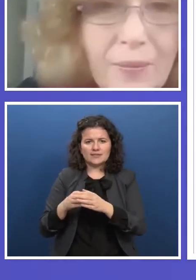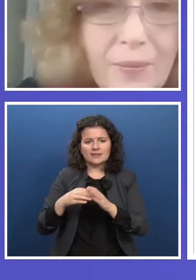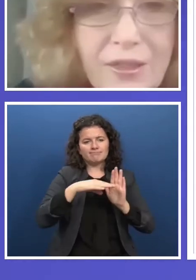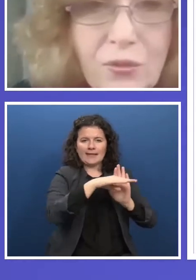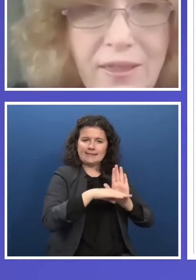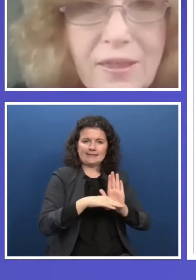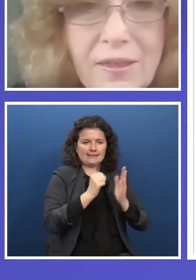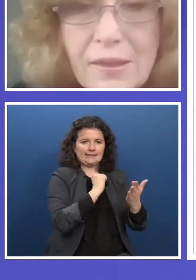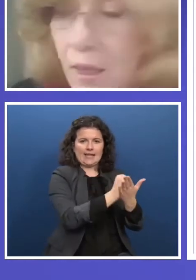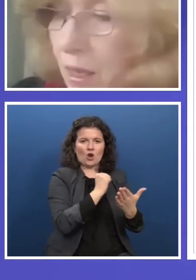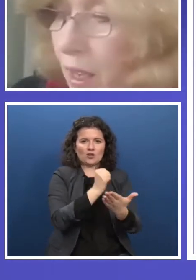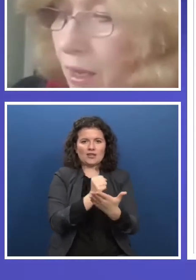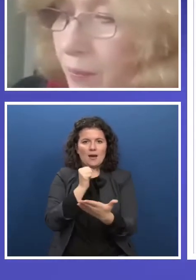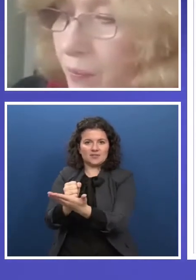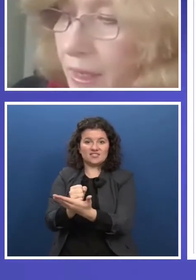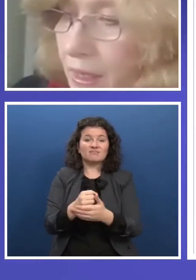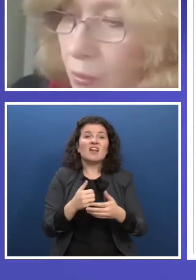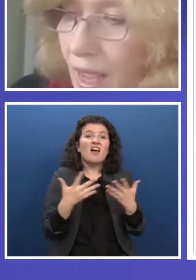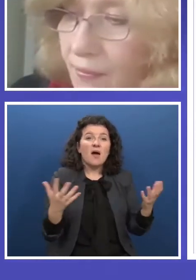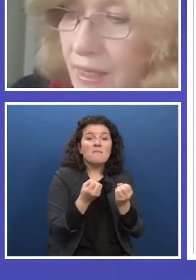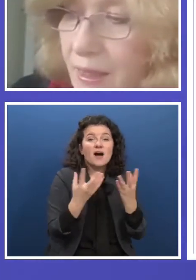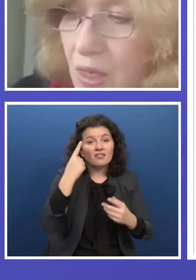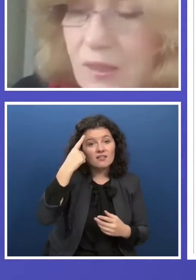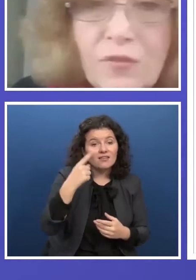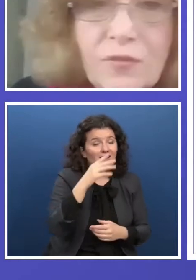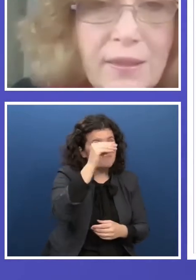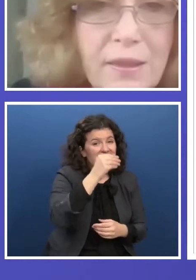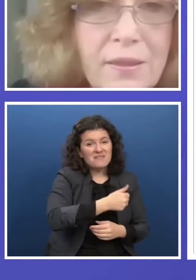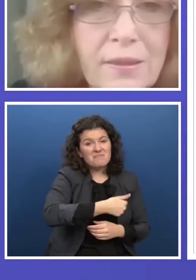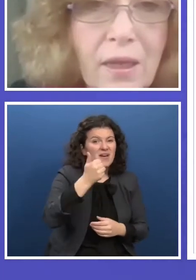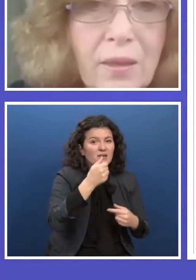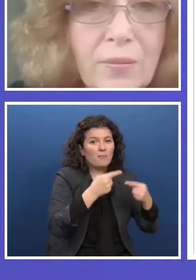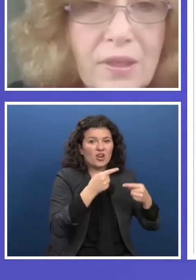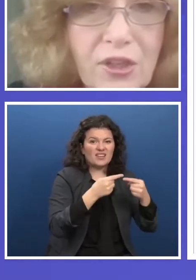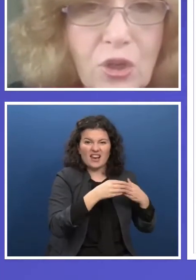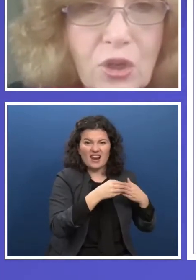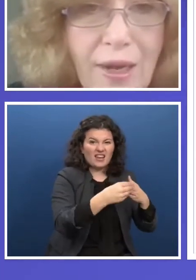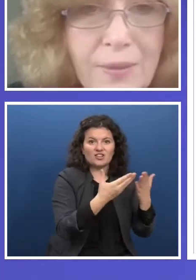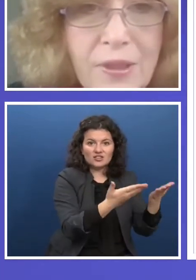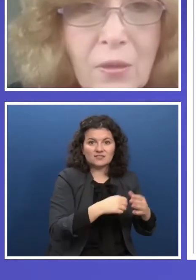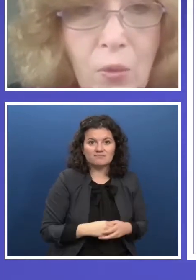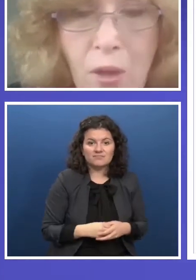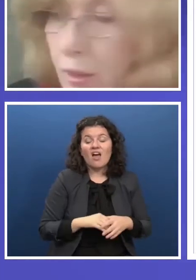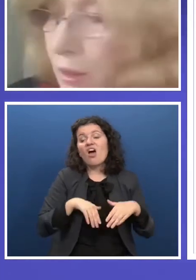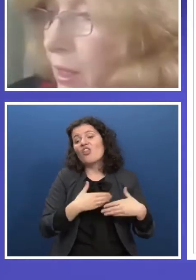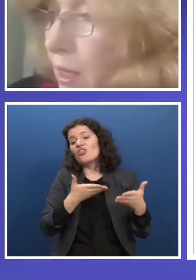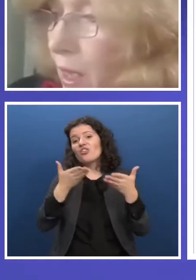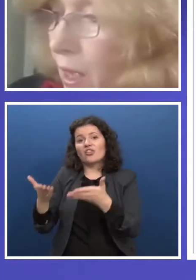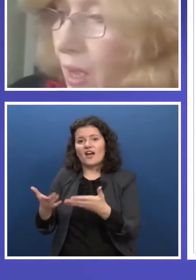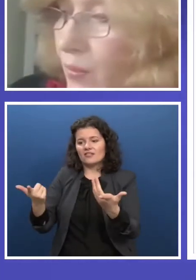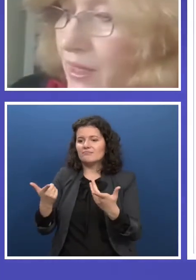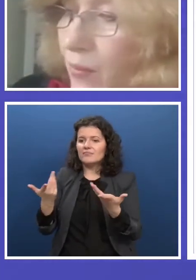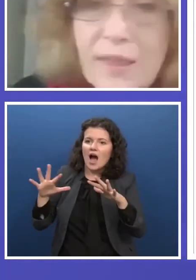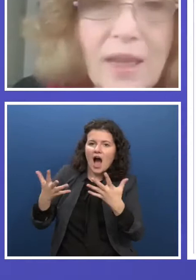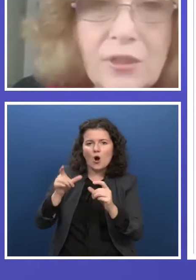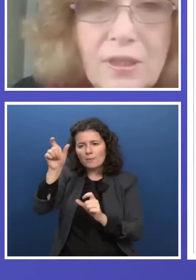make better political leaders. We have interpersonal factors, sexual harassment at work,